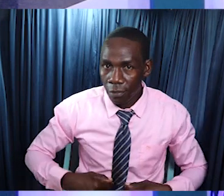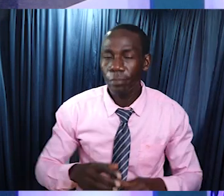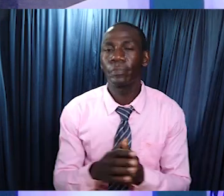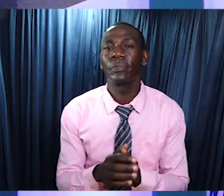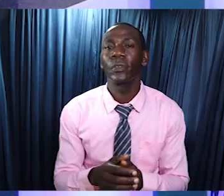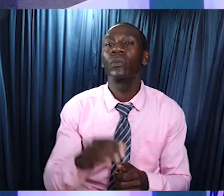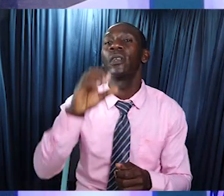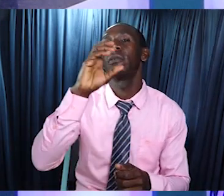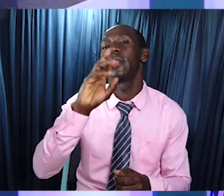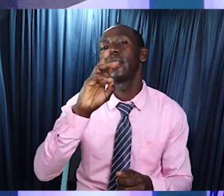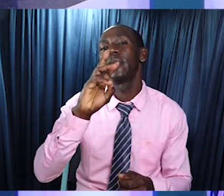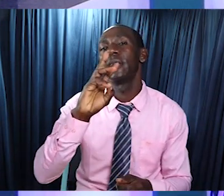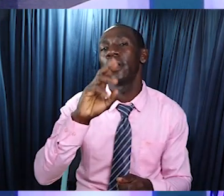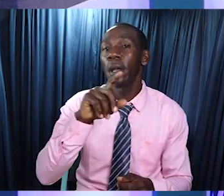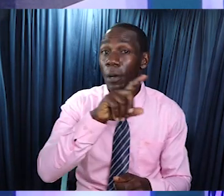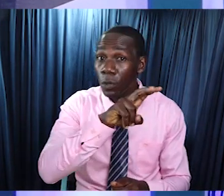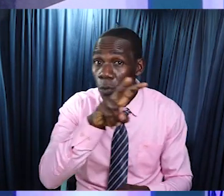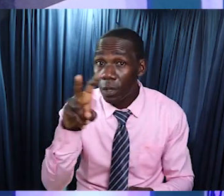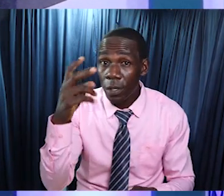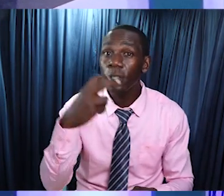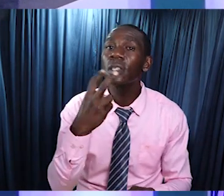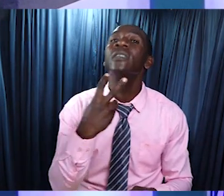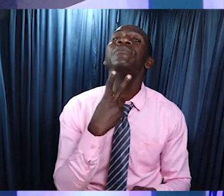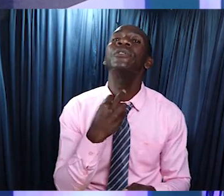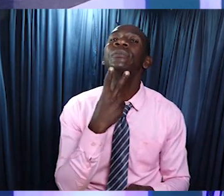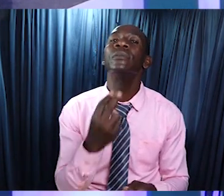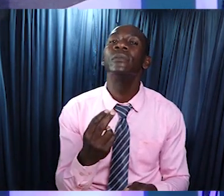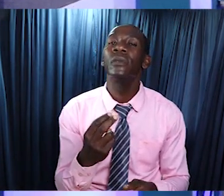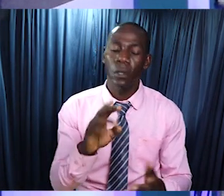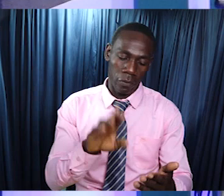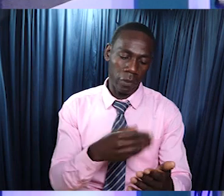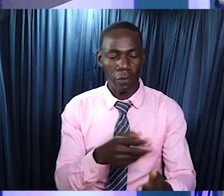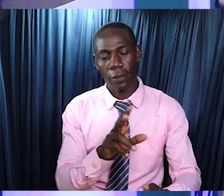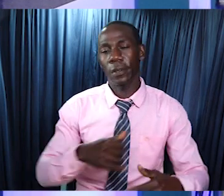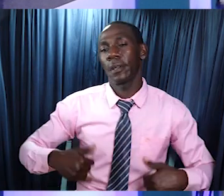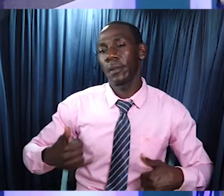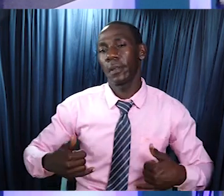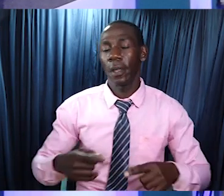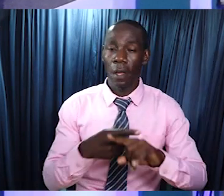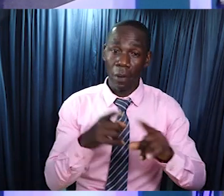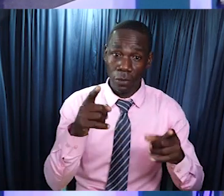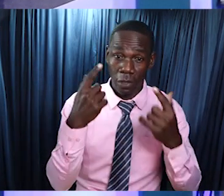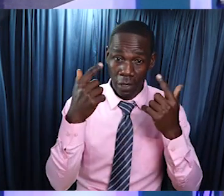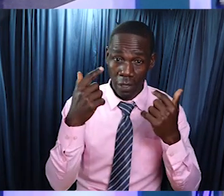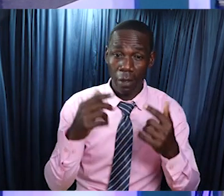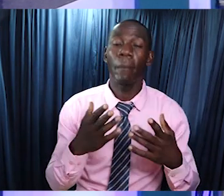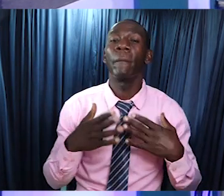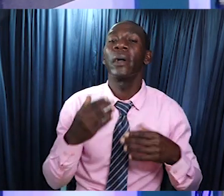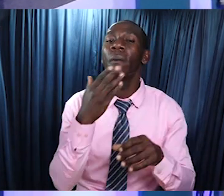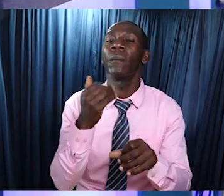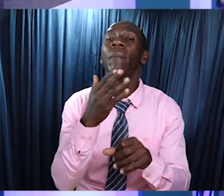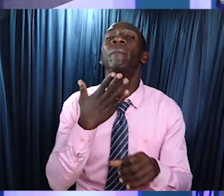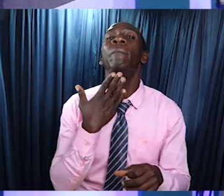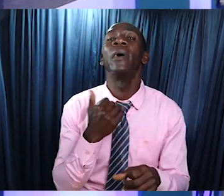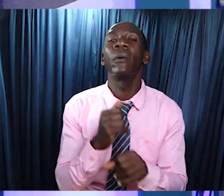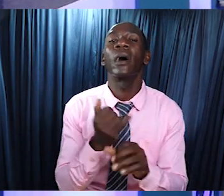You'll get hunger. Watakunywa. They'll drink. Wakatini mnaona kiu. At a time you'll get to thirst. Wataimba kwa furaha. They'll sing joyfully. Wakatini mnalia. Watumishi. At the time you're